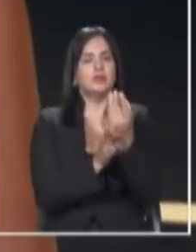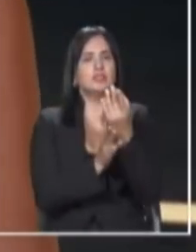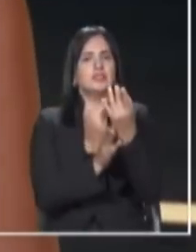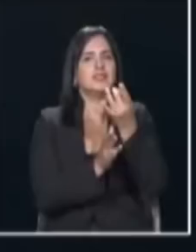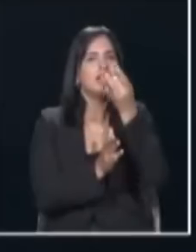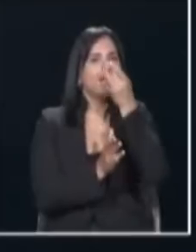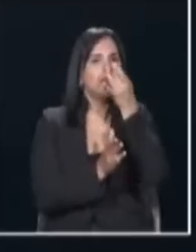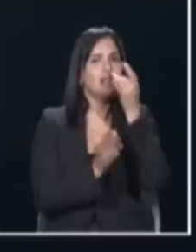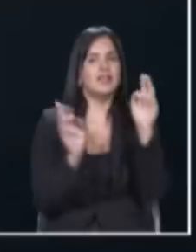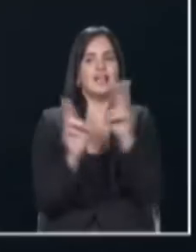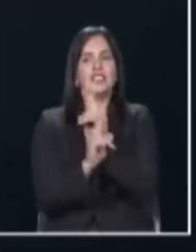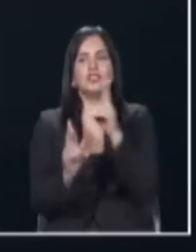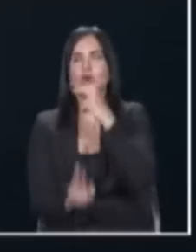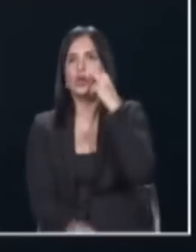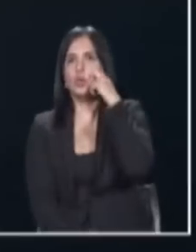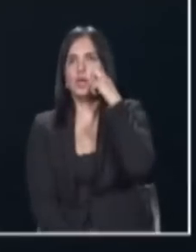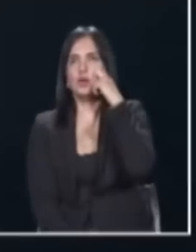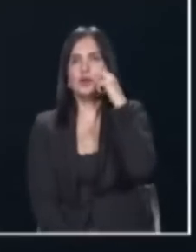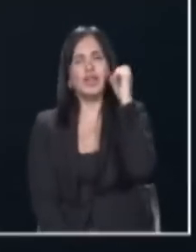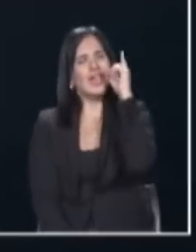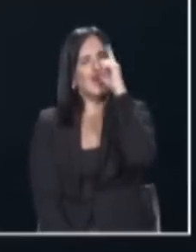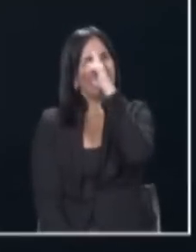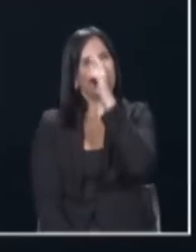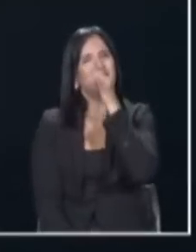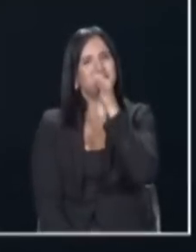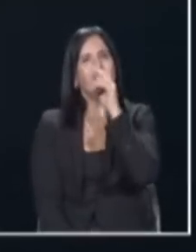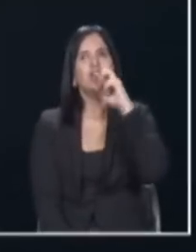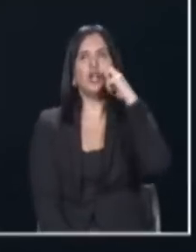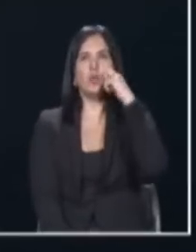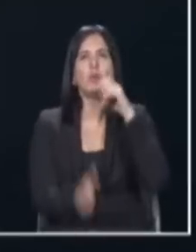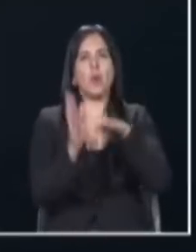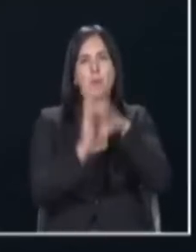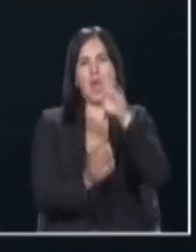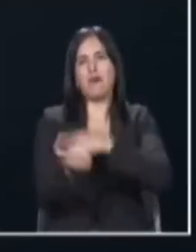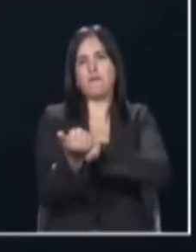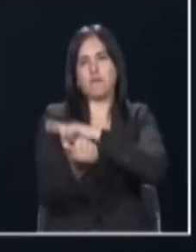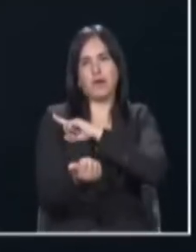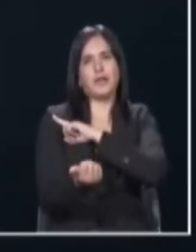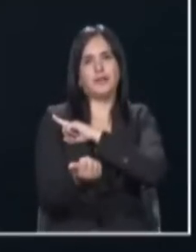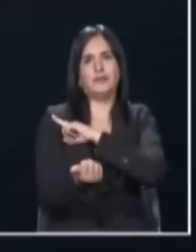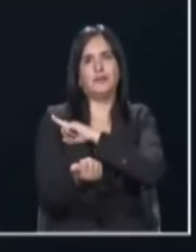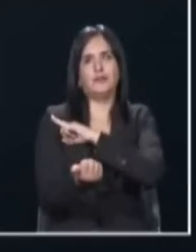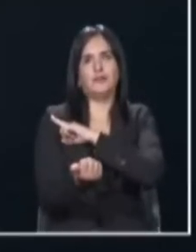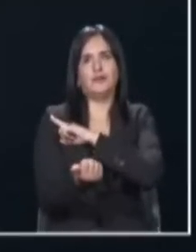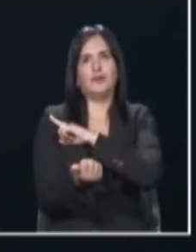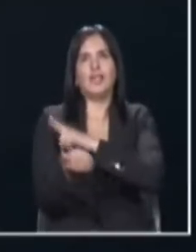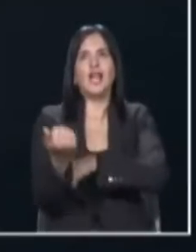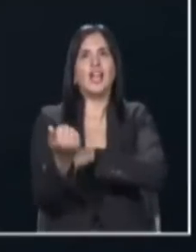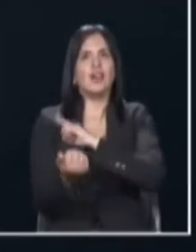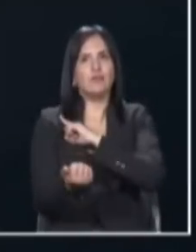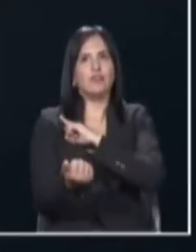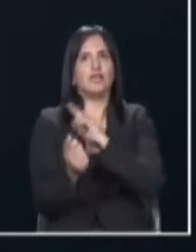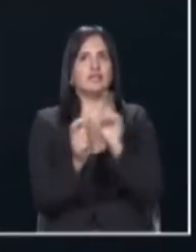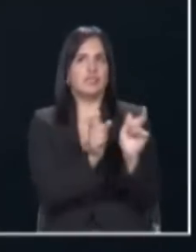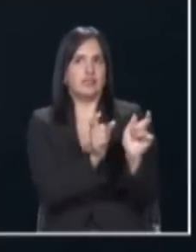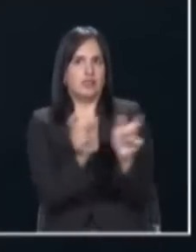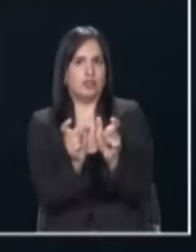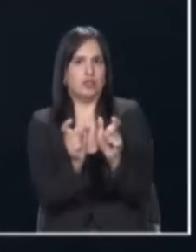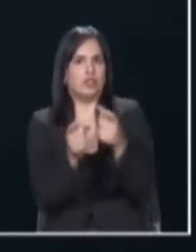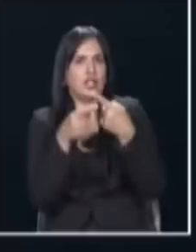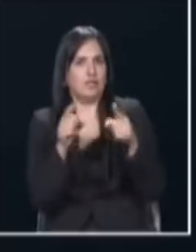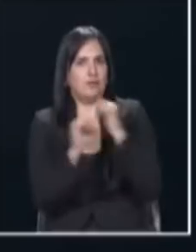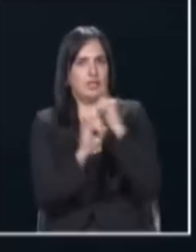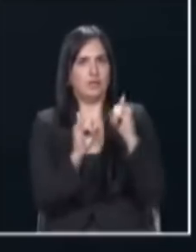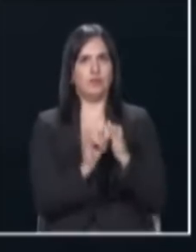humans it is difficult to say whether humans are the strongest species strength can be measured in many different ways